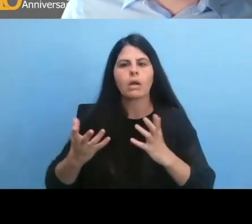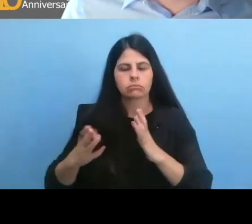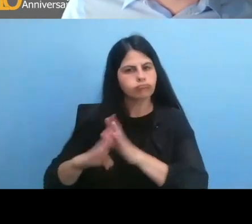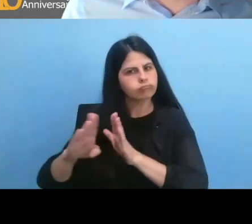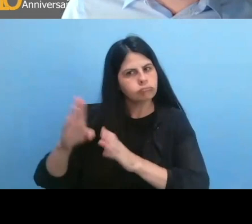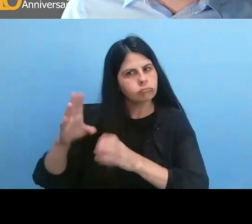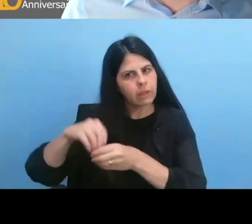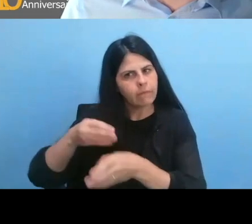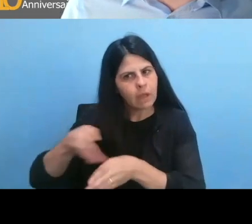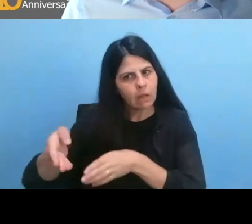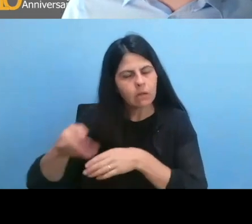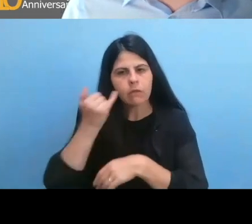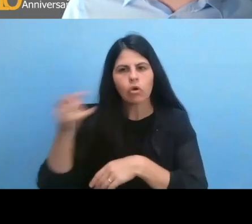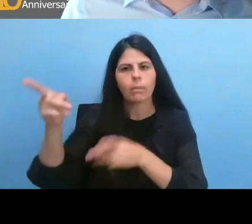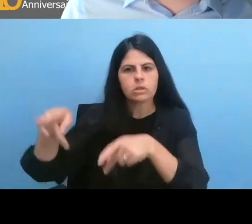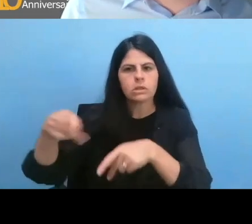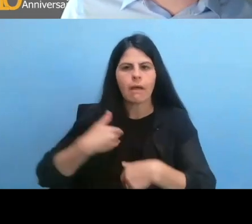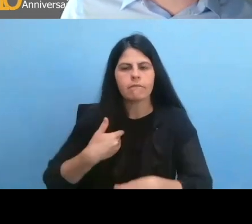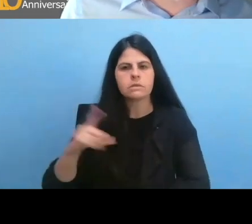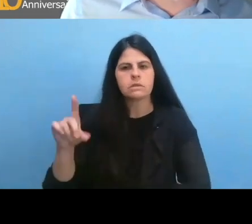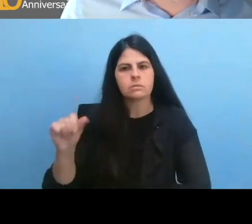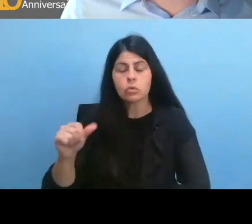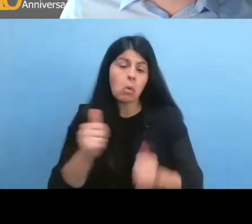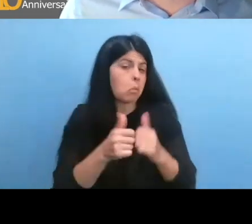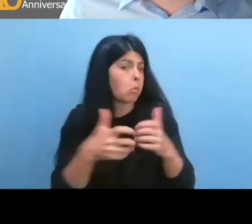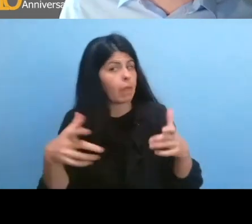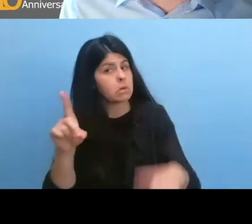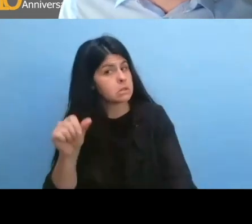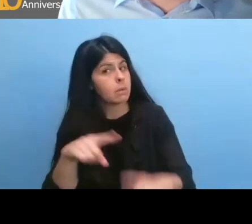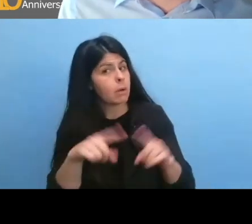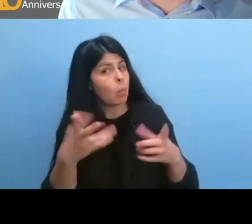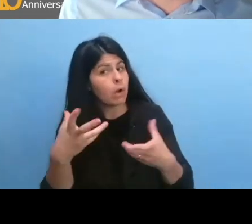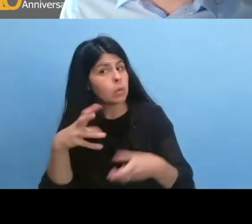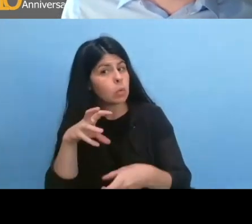with a disability or a person without a disability that wants to work